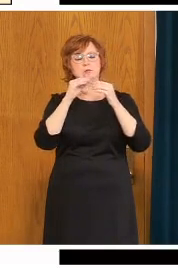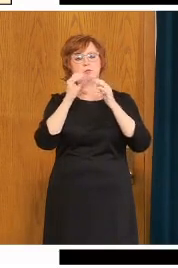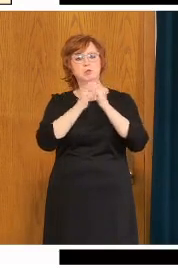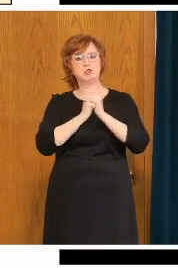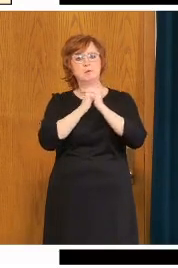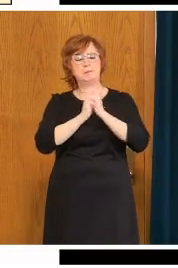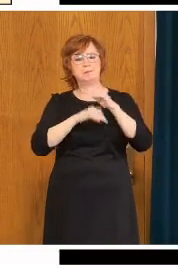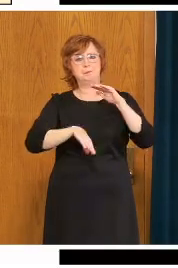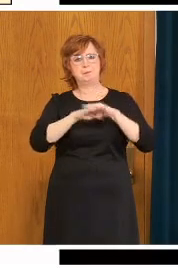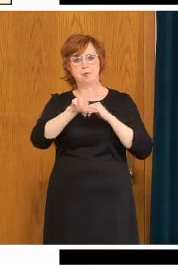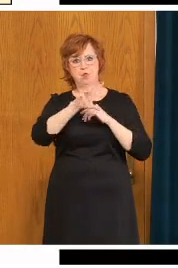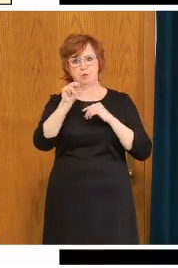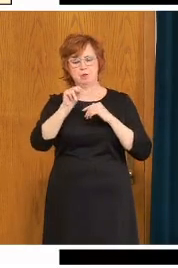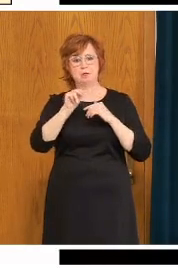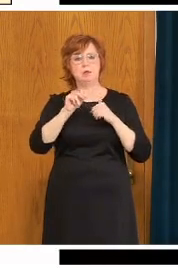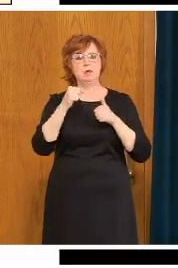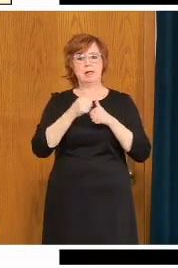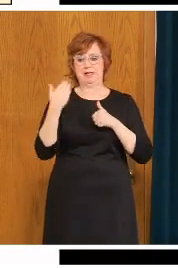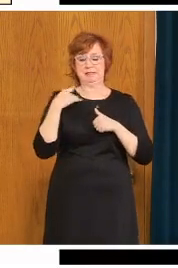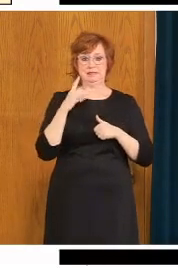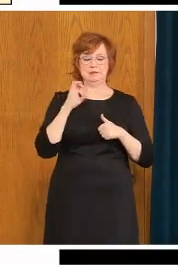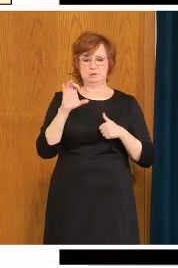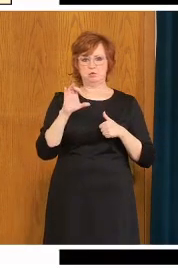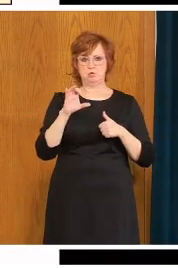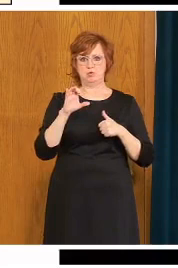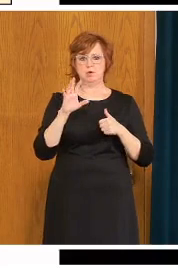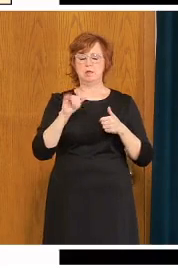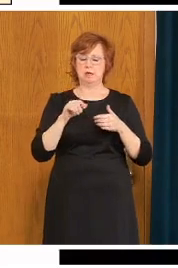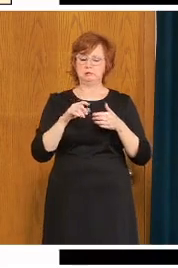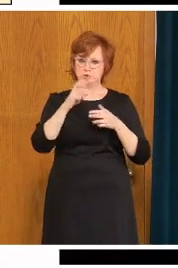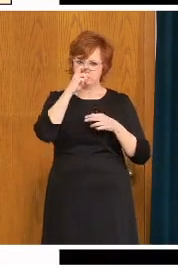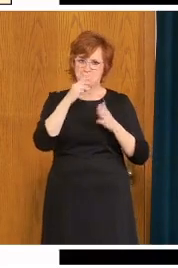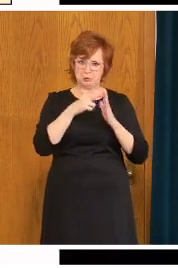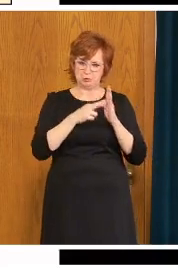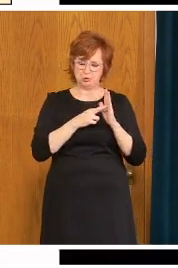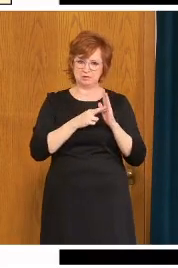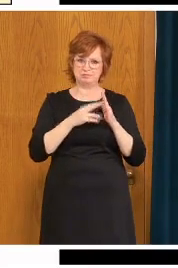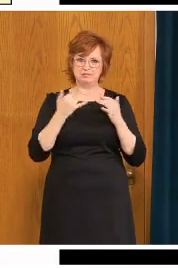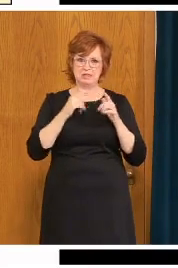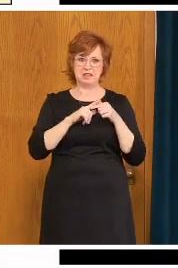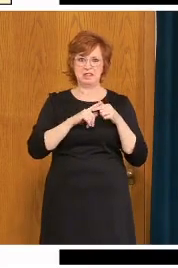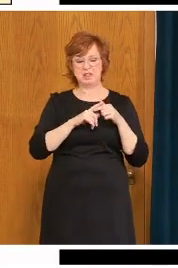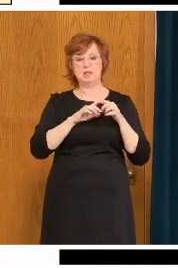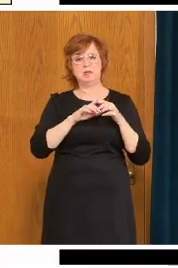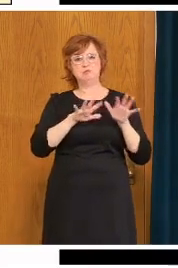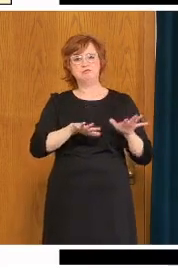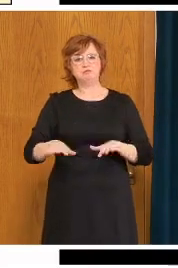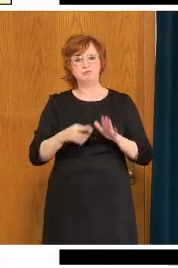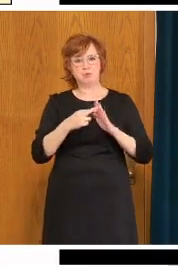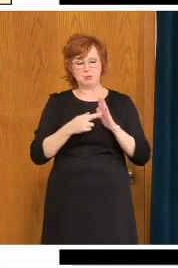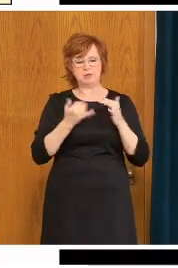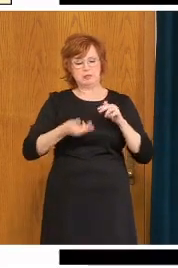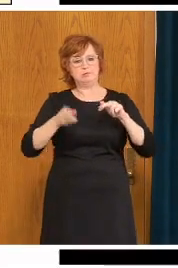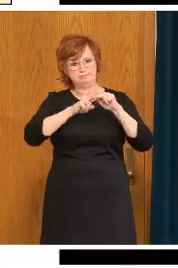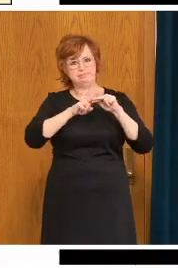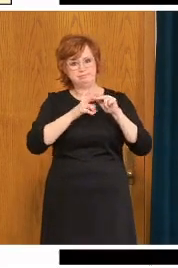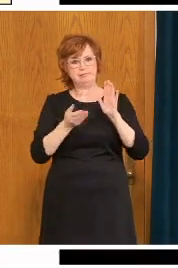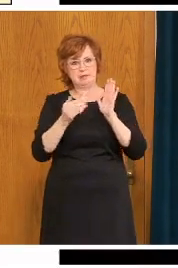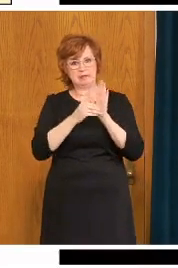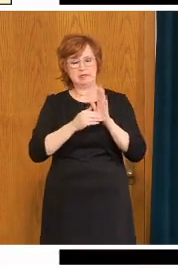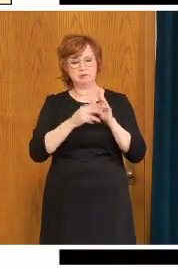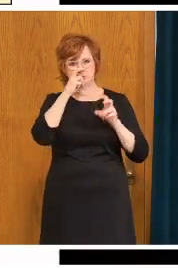the north as well, while case numbers remain not as high as in the south, we really have to be very careful because in some cases